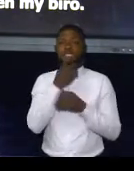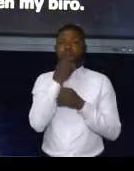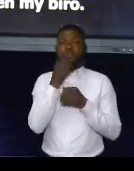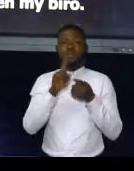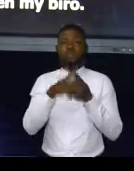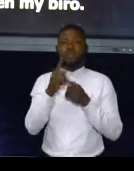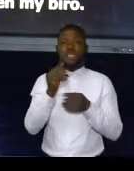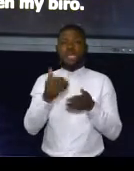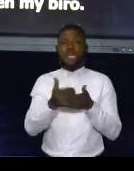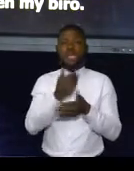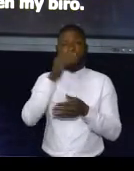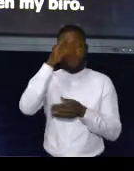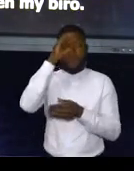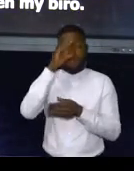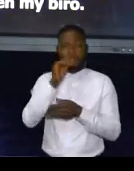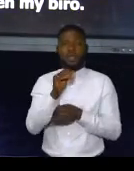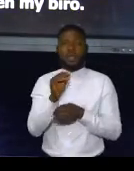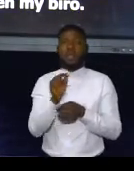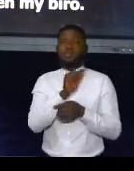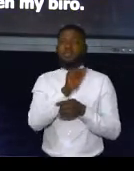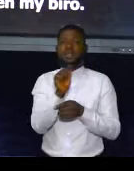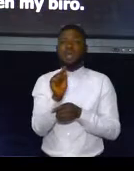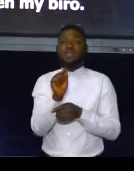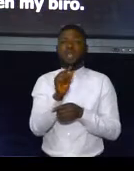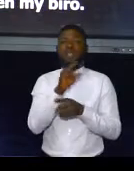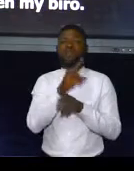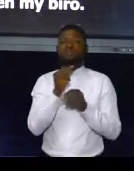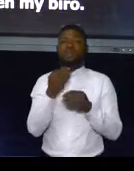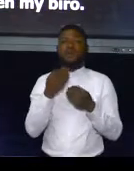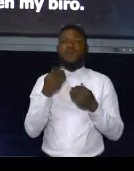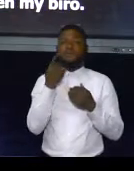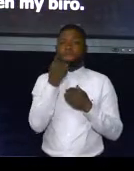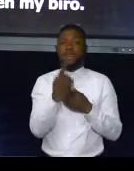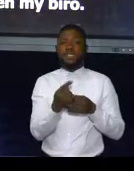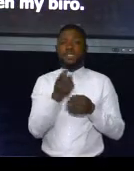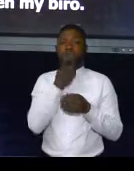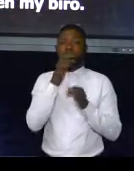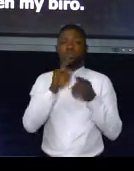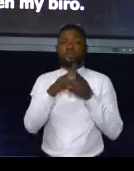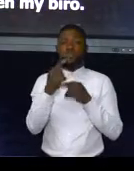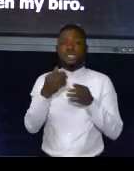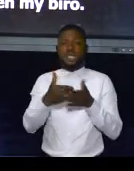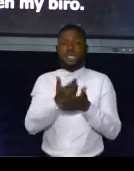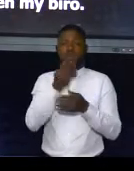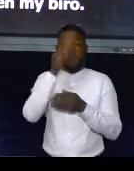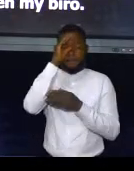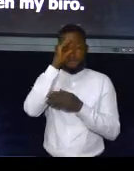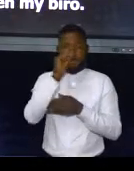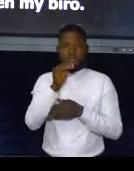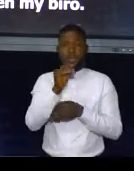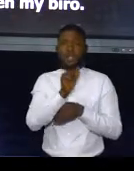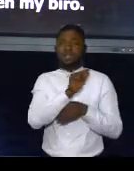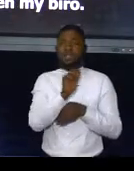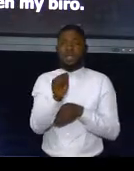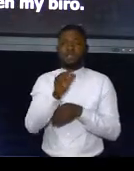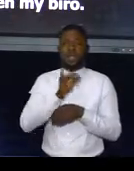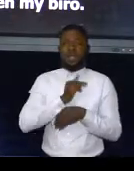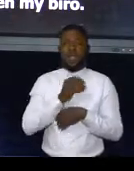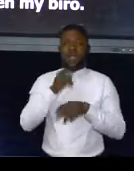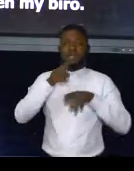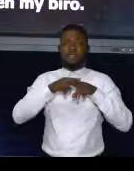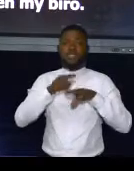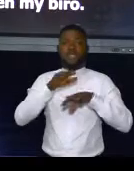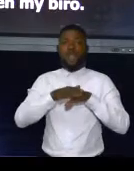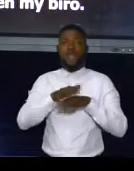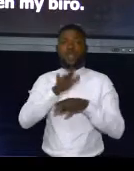nobody speaking to the new boy. Dash nobody speaking to the new boy. 2,